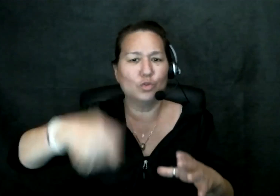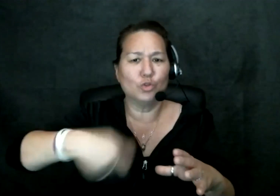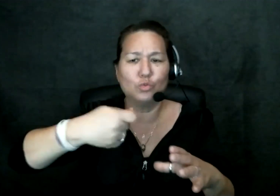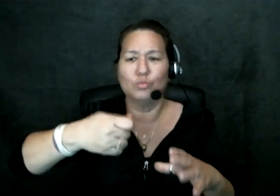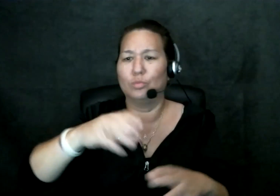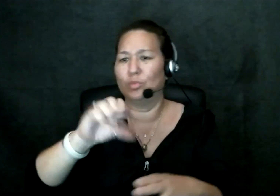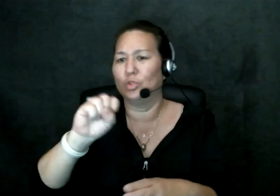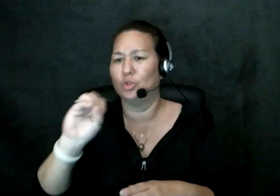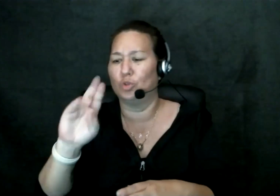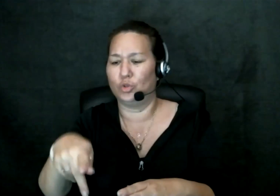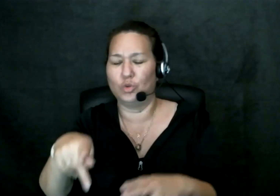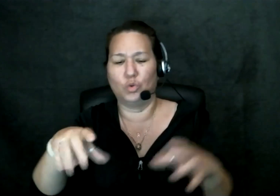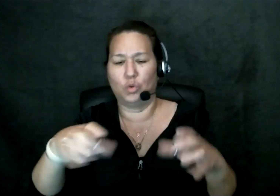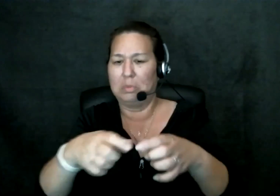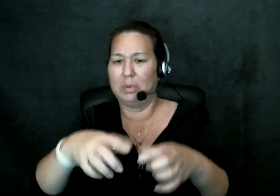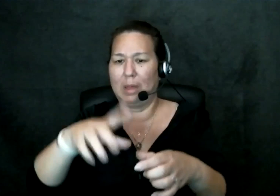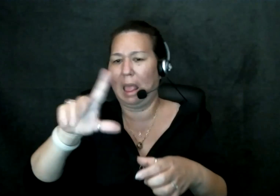thing.